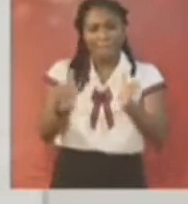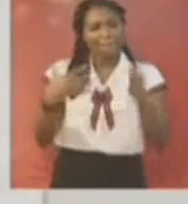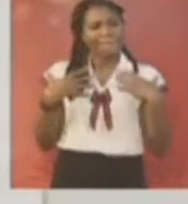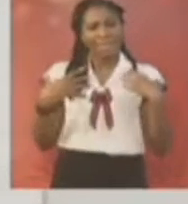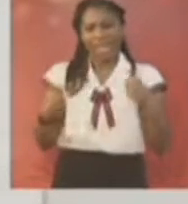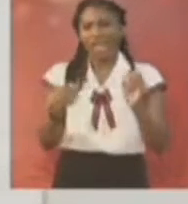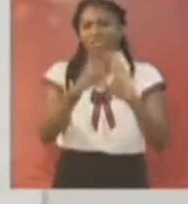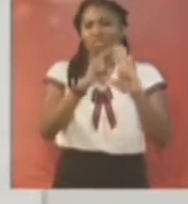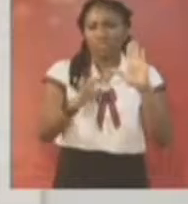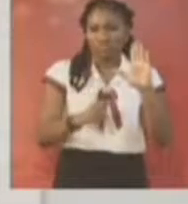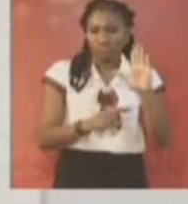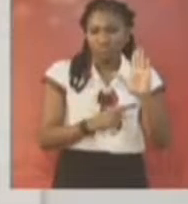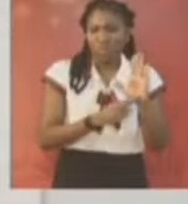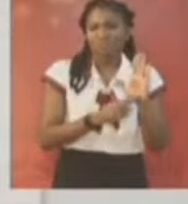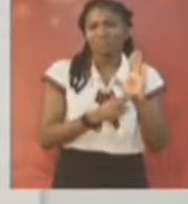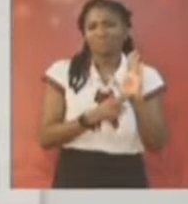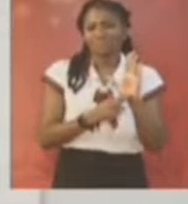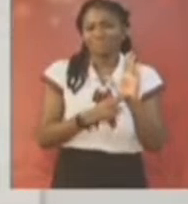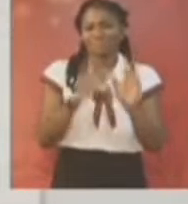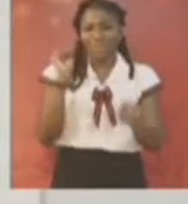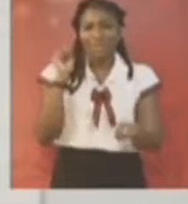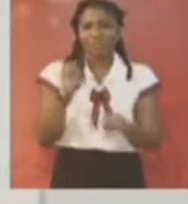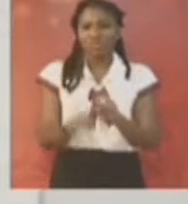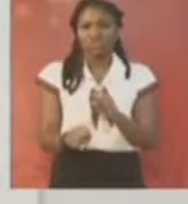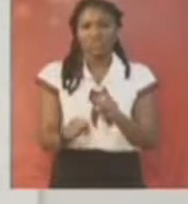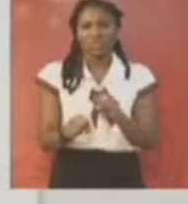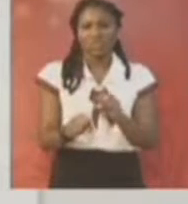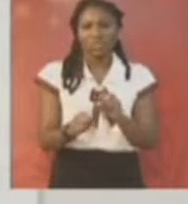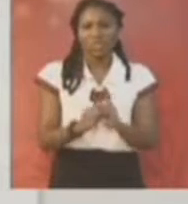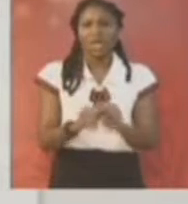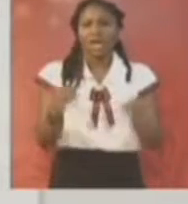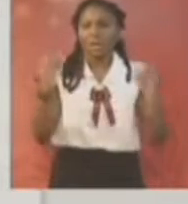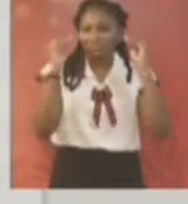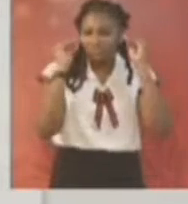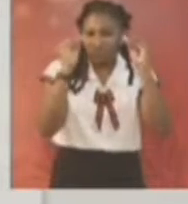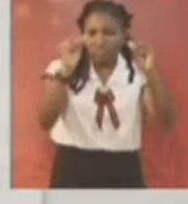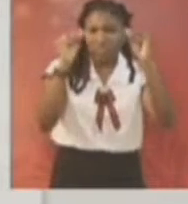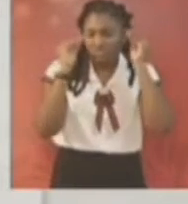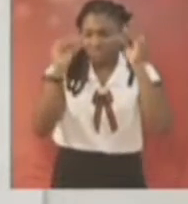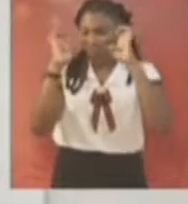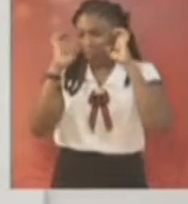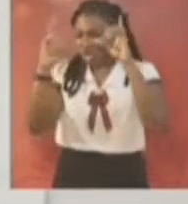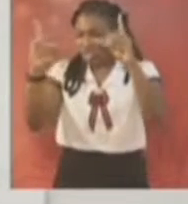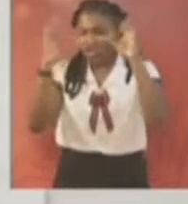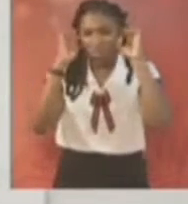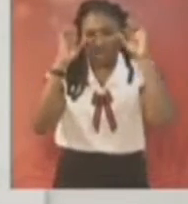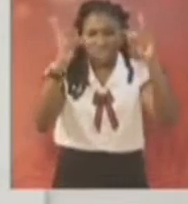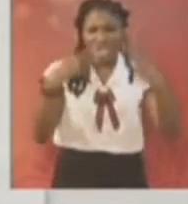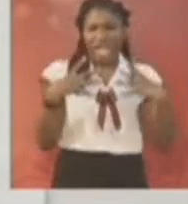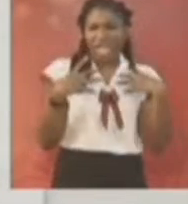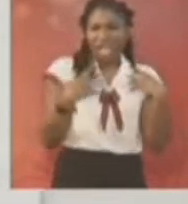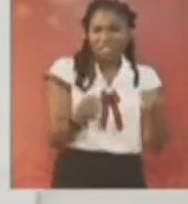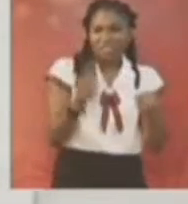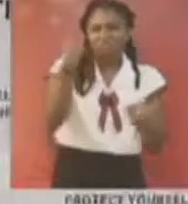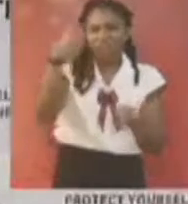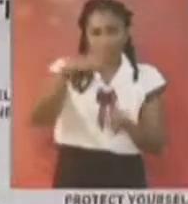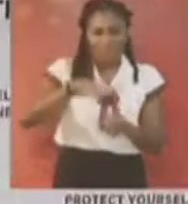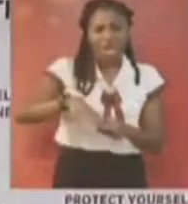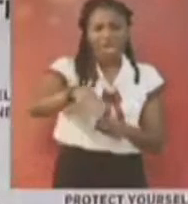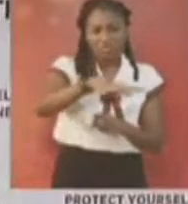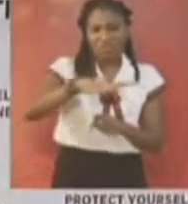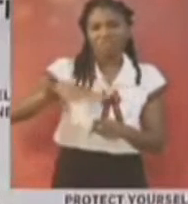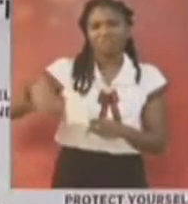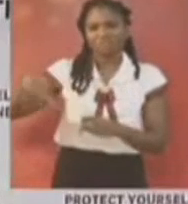measures that we have outlined. So it's a lot about health education and targeted health education for those particular areas.